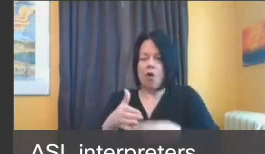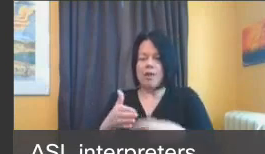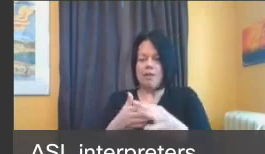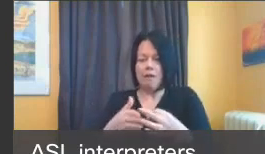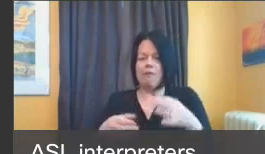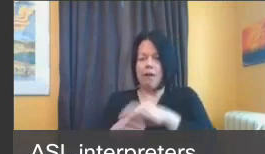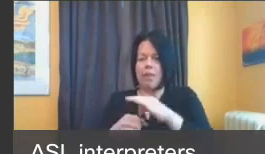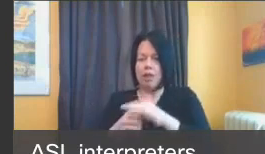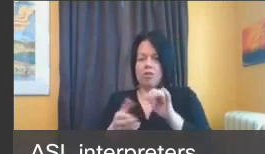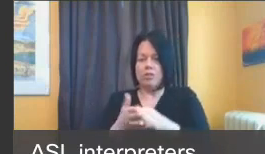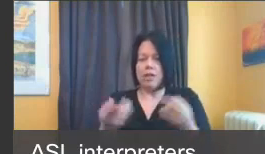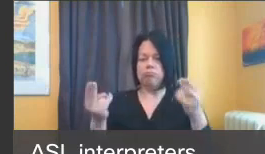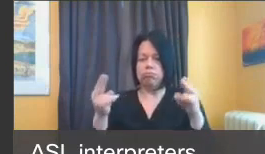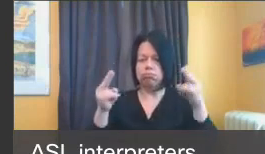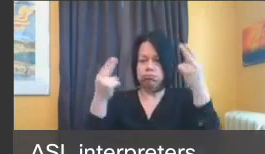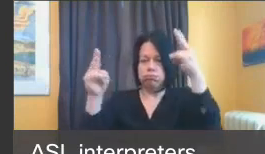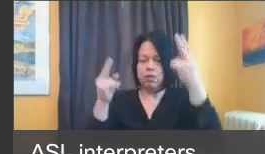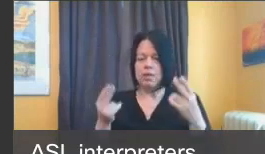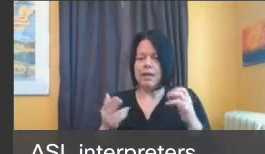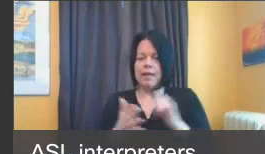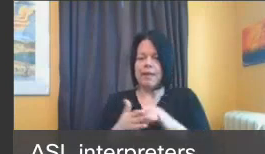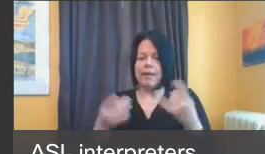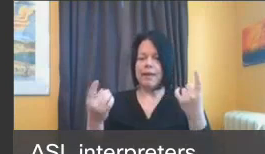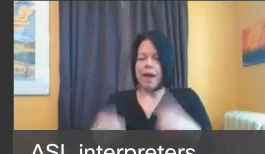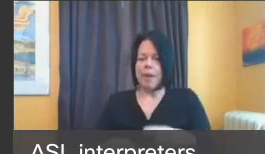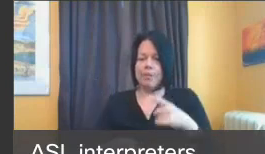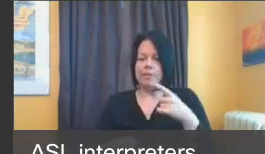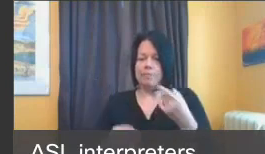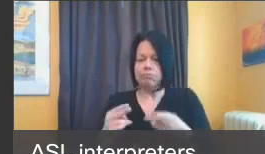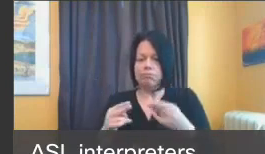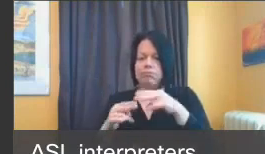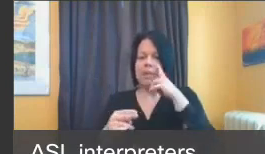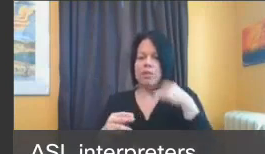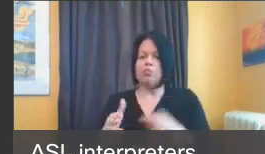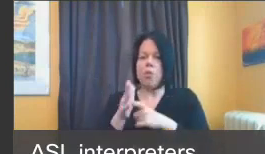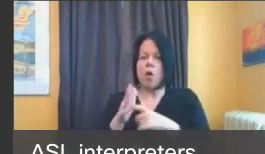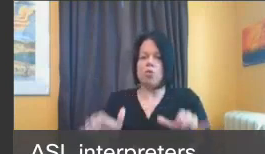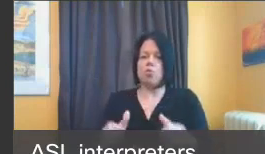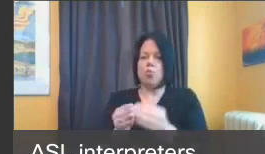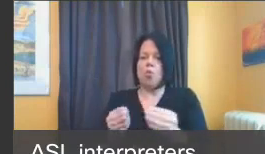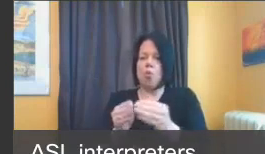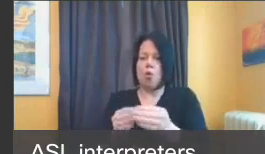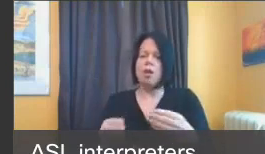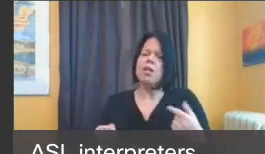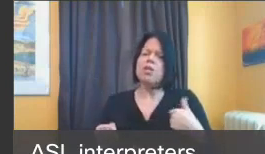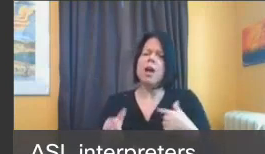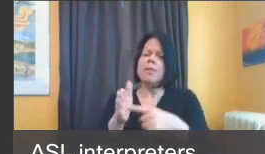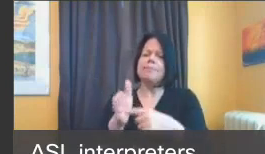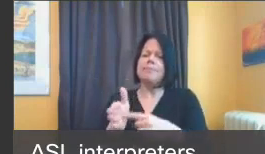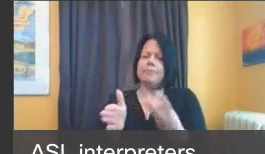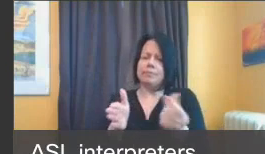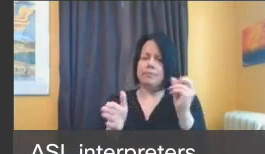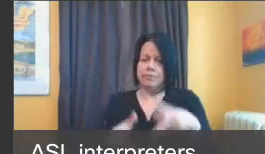that are primarily coming from the fact that we're being required to do more. So let me give you a couple of examples of what I'm talking